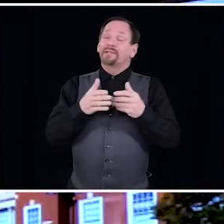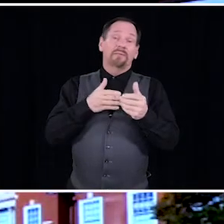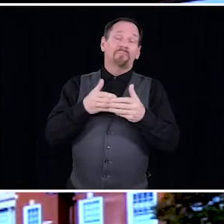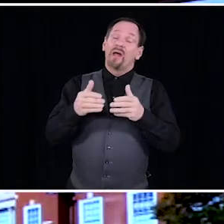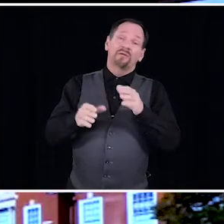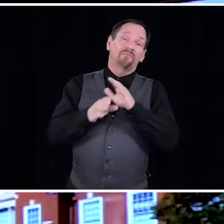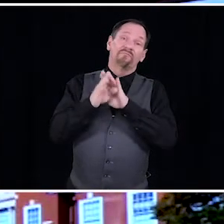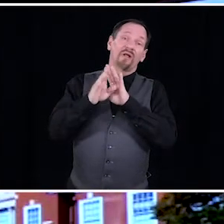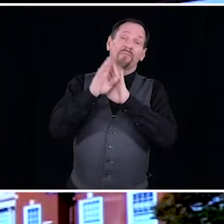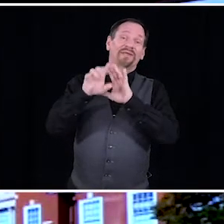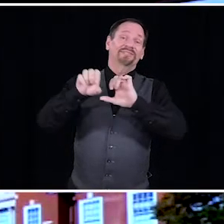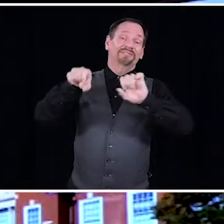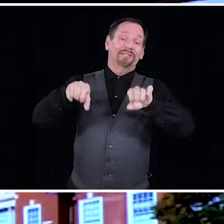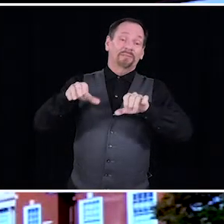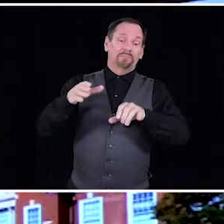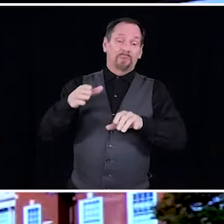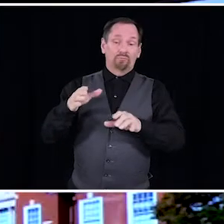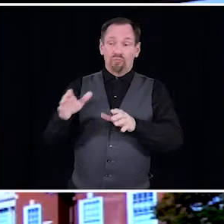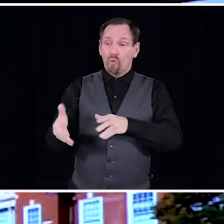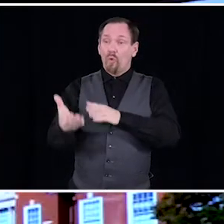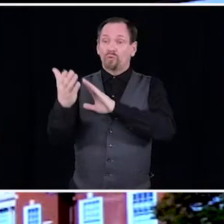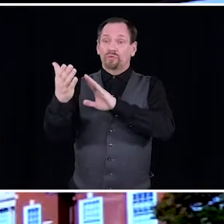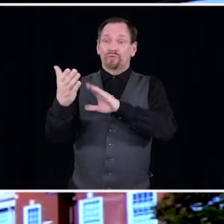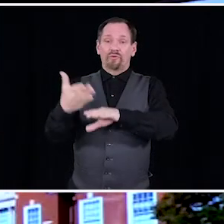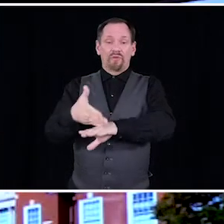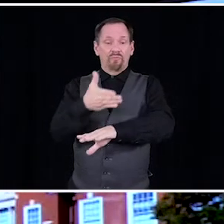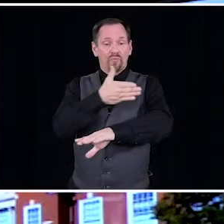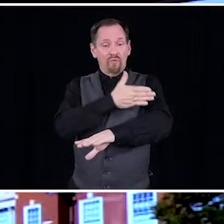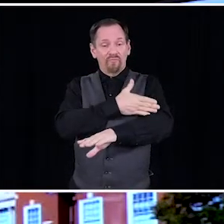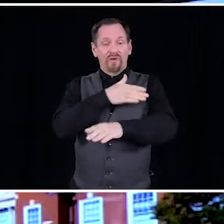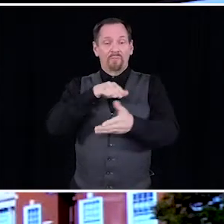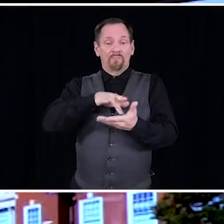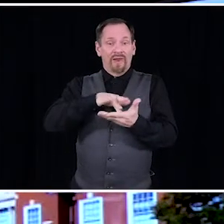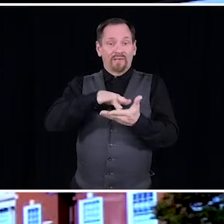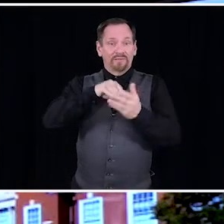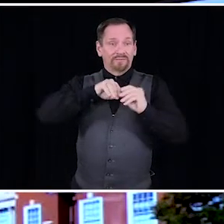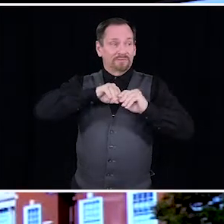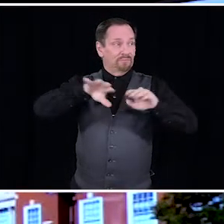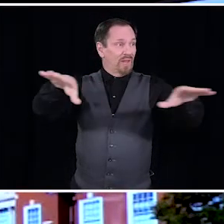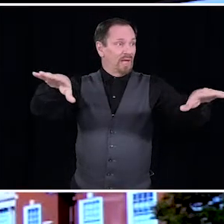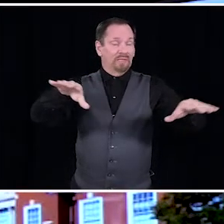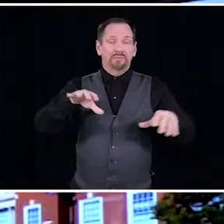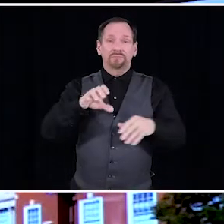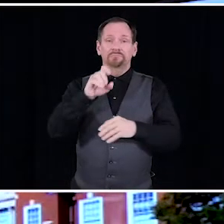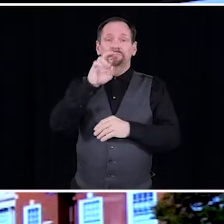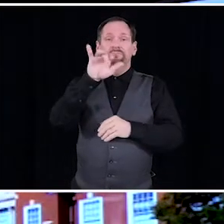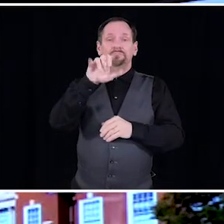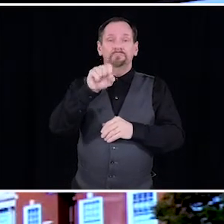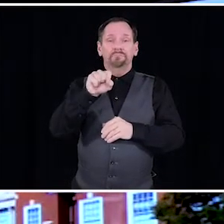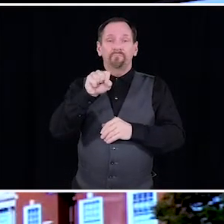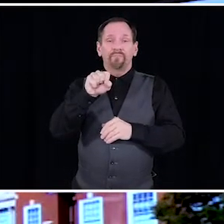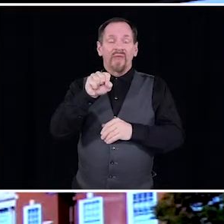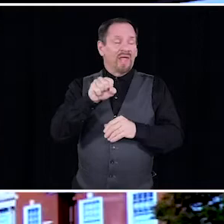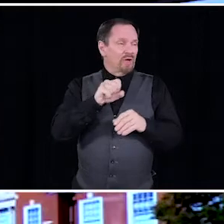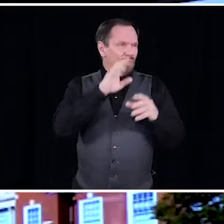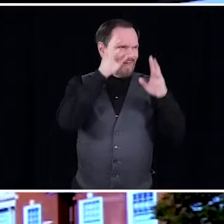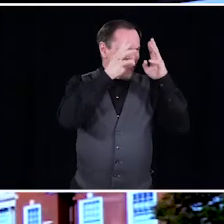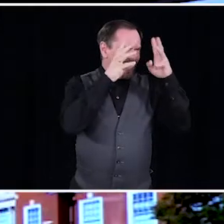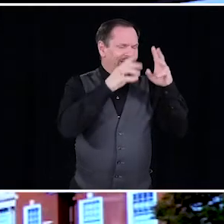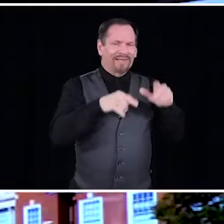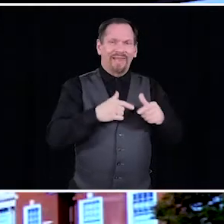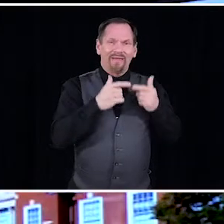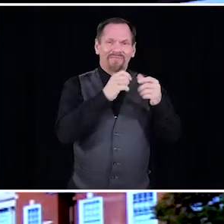Whether it's developing systems approaches to the improvement of the distribution of medical supplies, creating life-saving medical tests, devices,